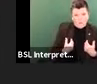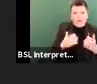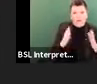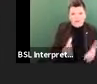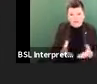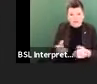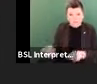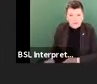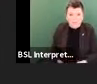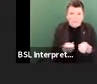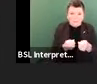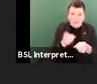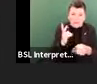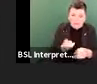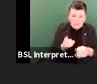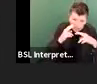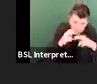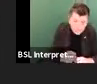about here. Thank you.